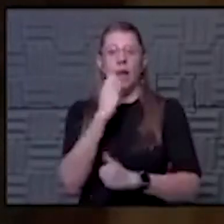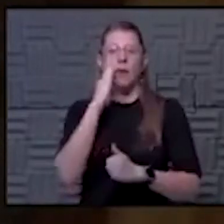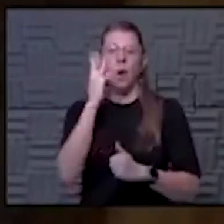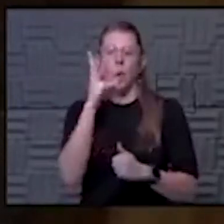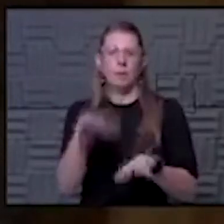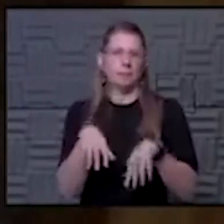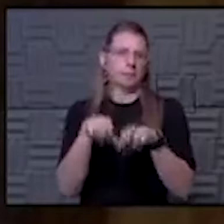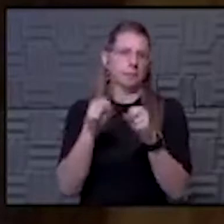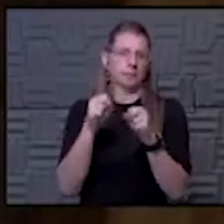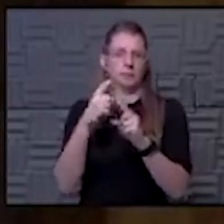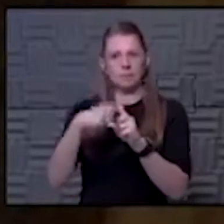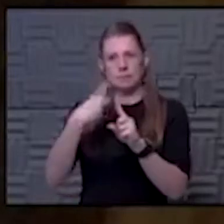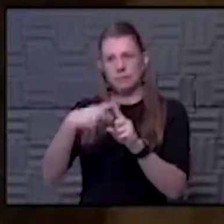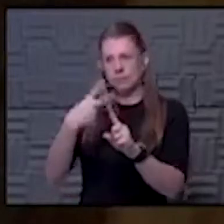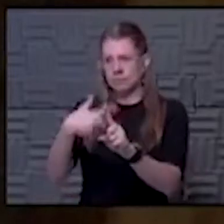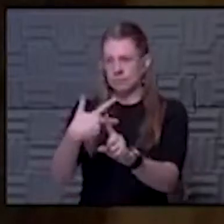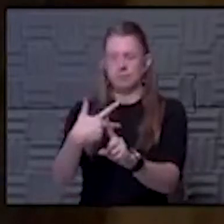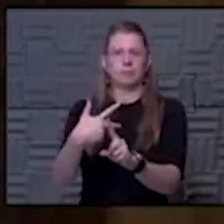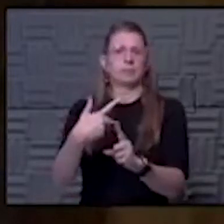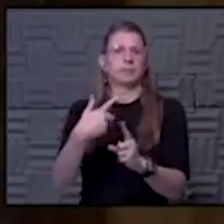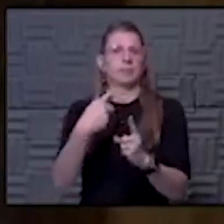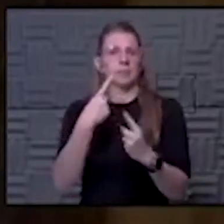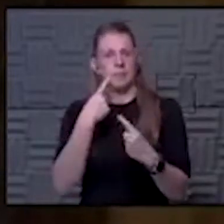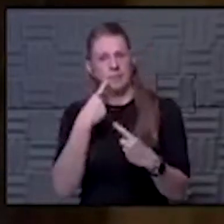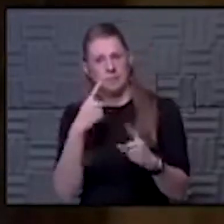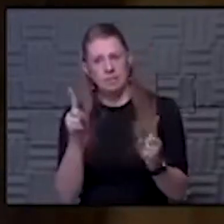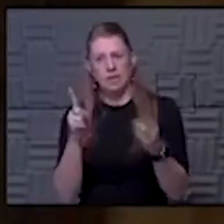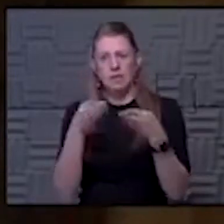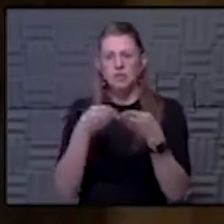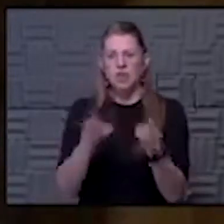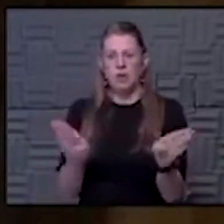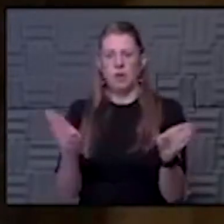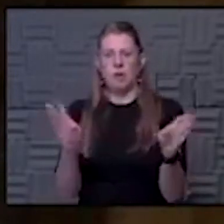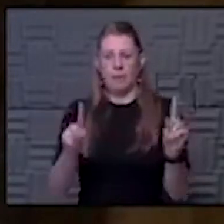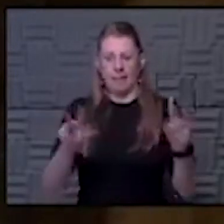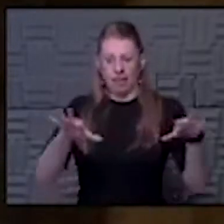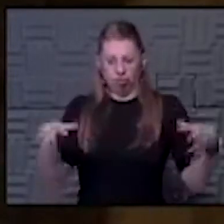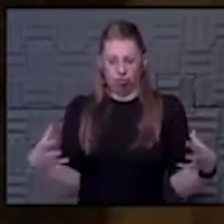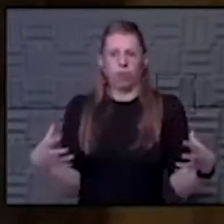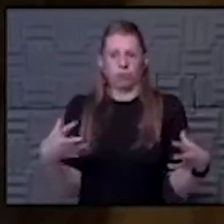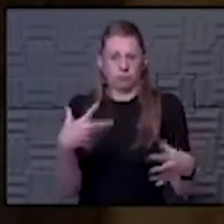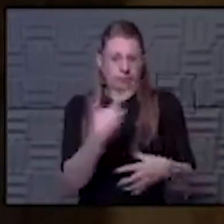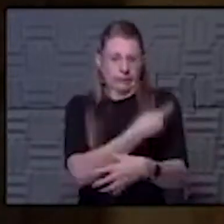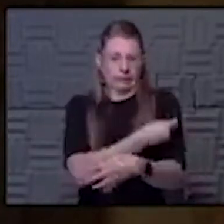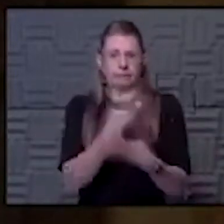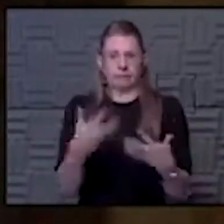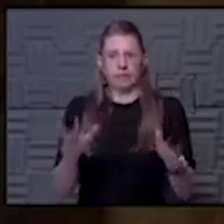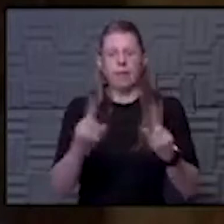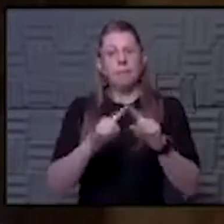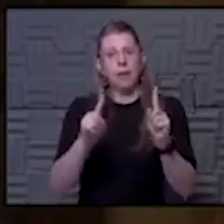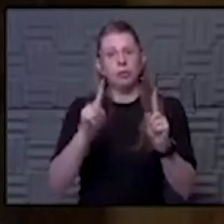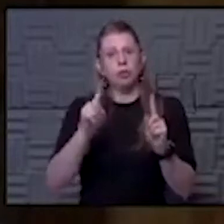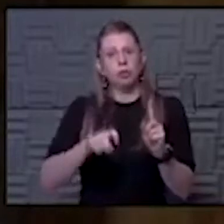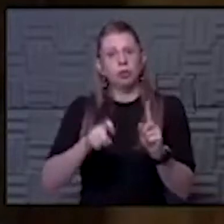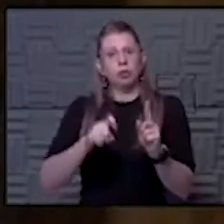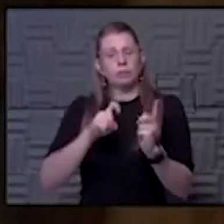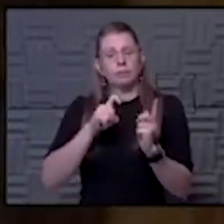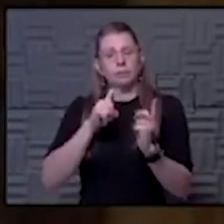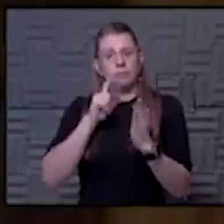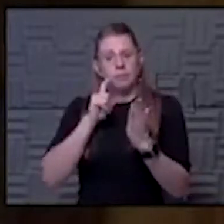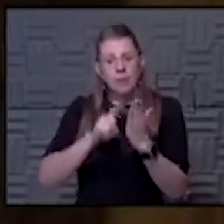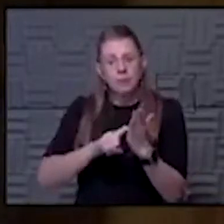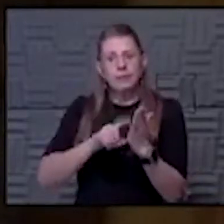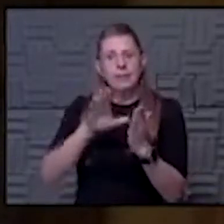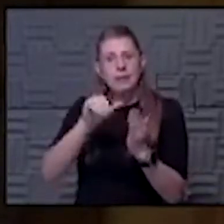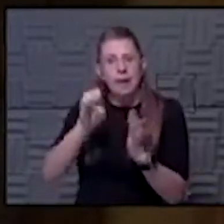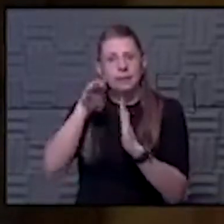take a number of months to get sort of the general population done, but, we really should be seeing the number of